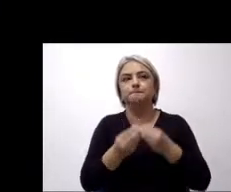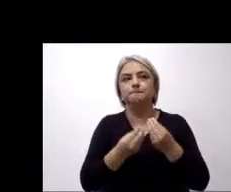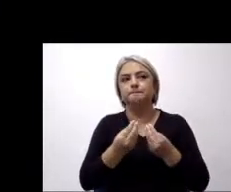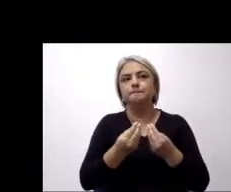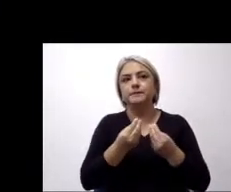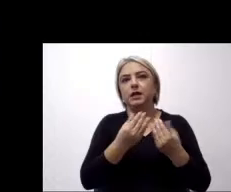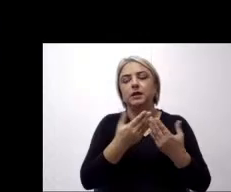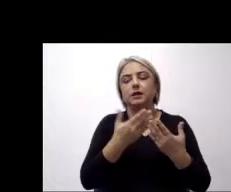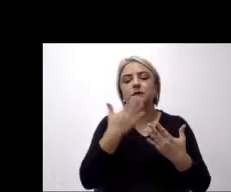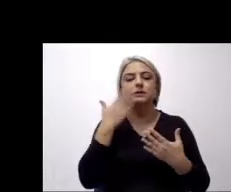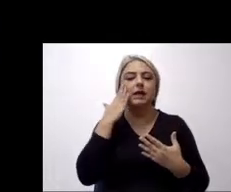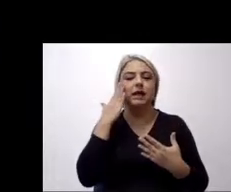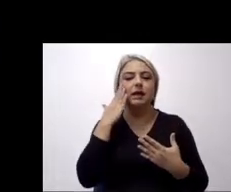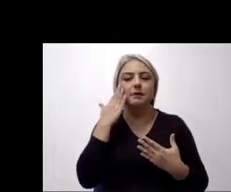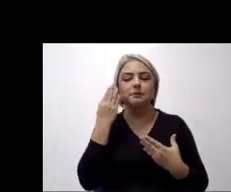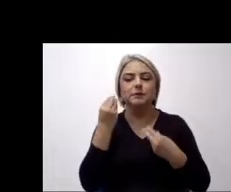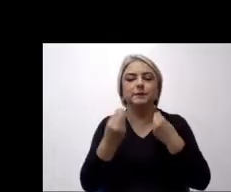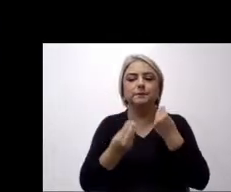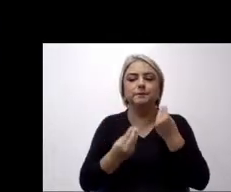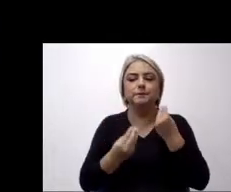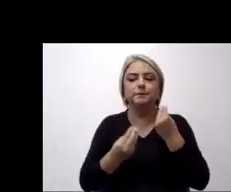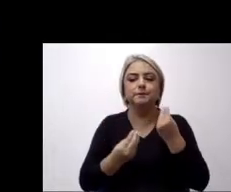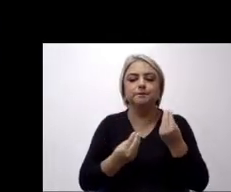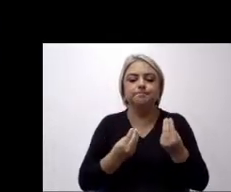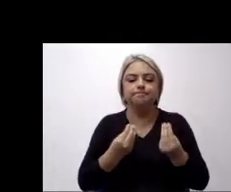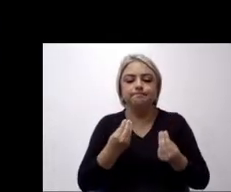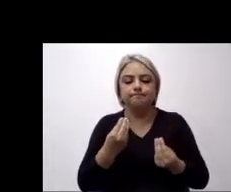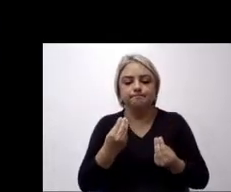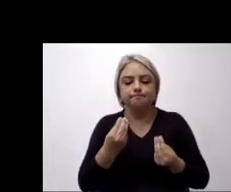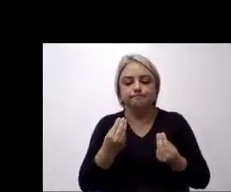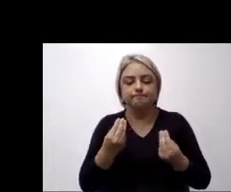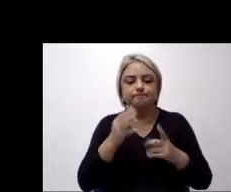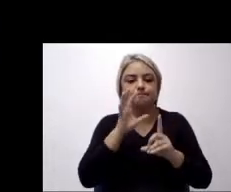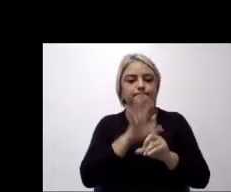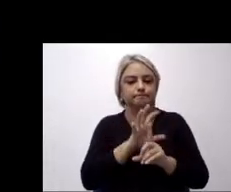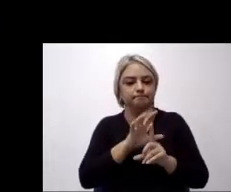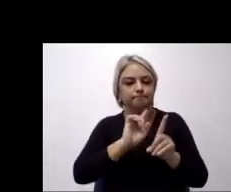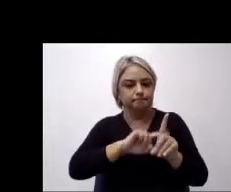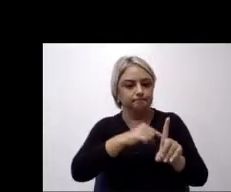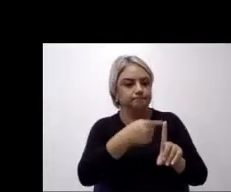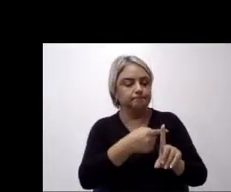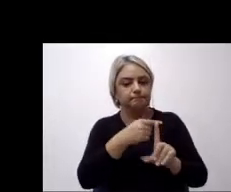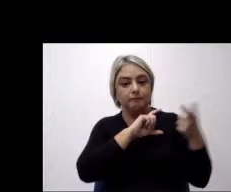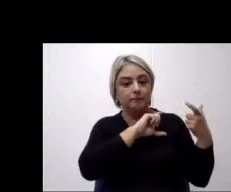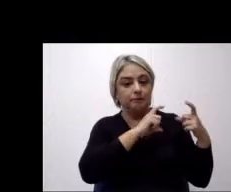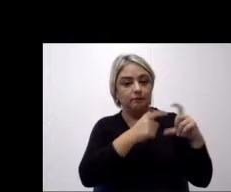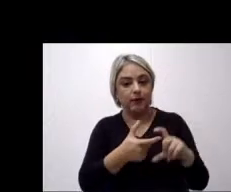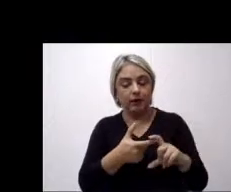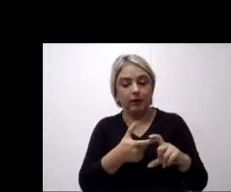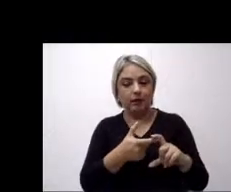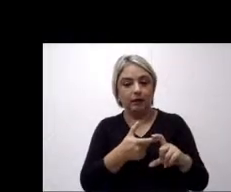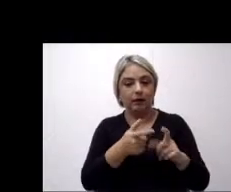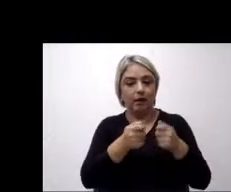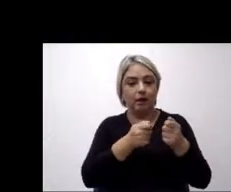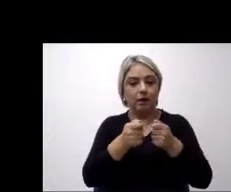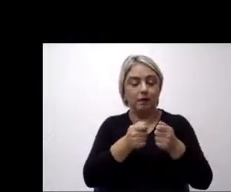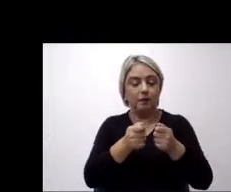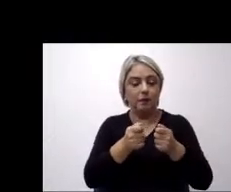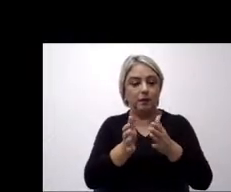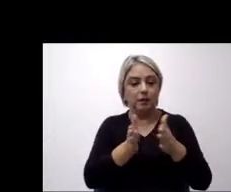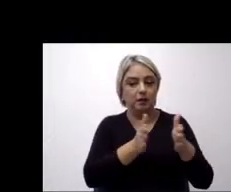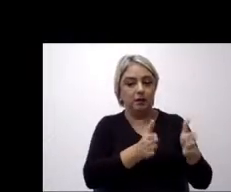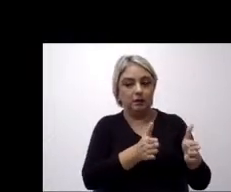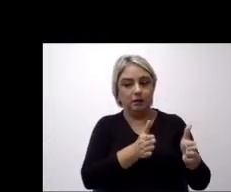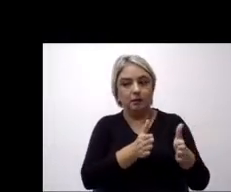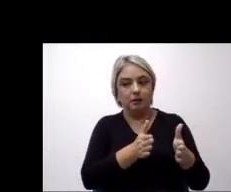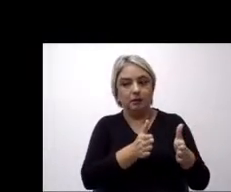classical, what I call positivist approach, which dominate a large part of the field, but we have probably a lot of